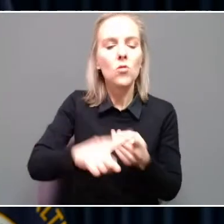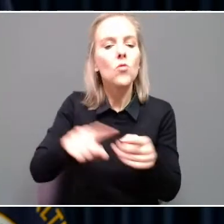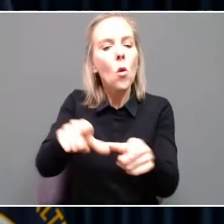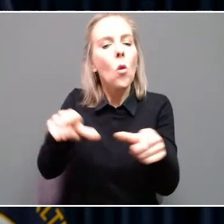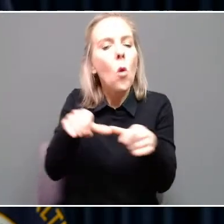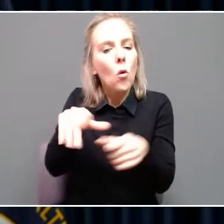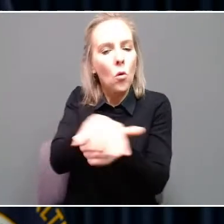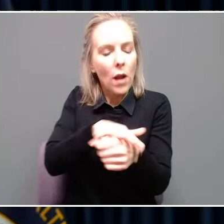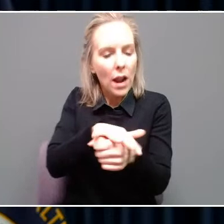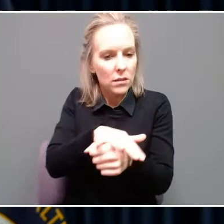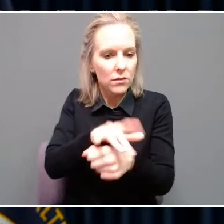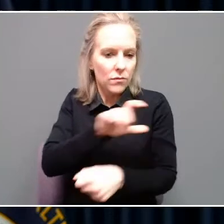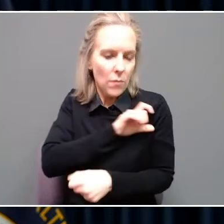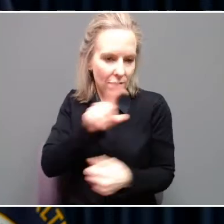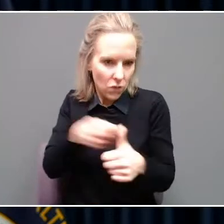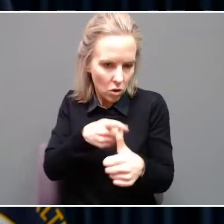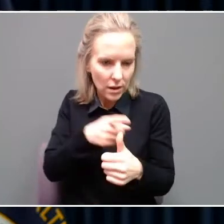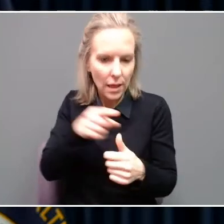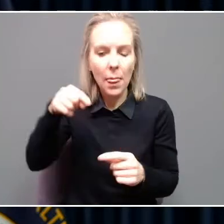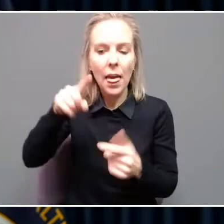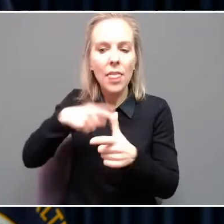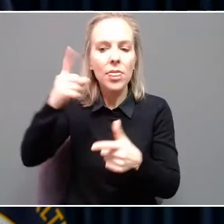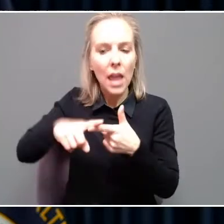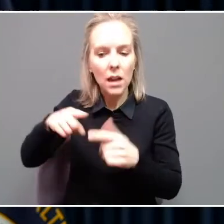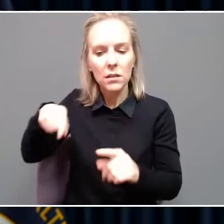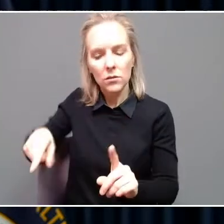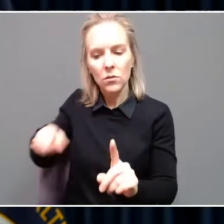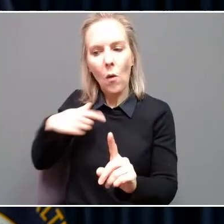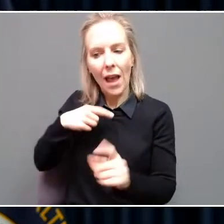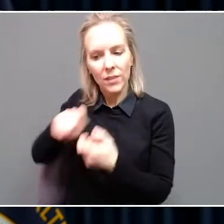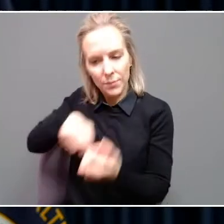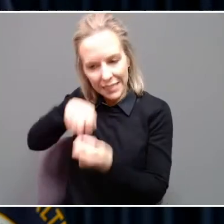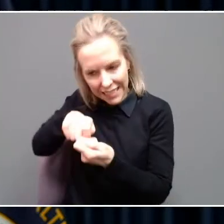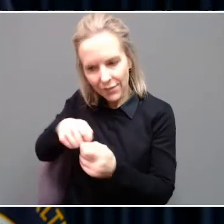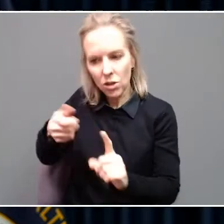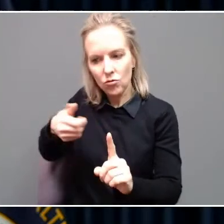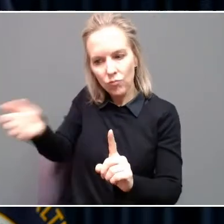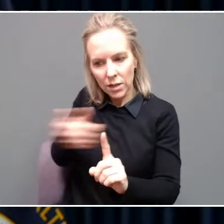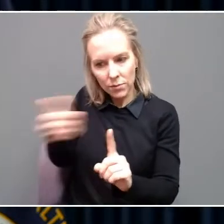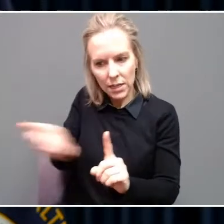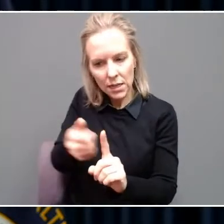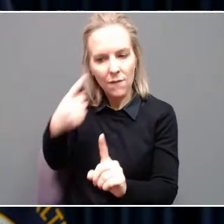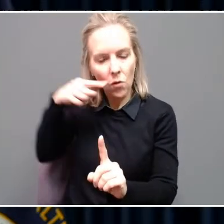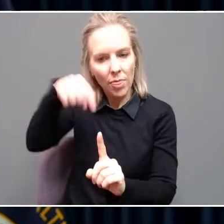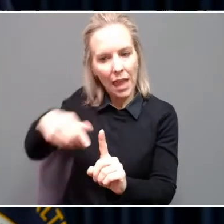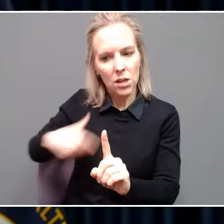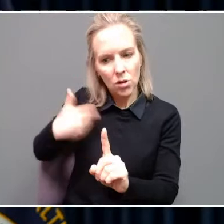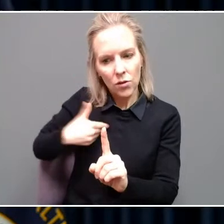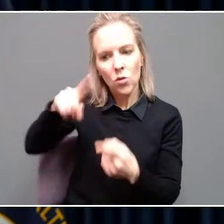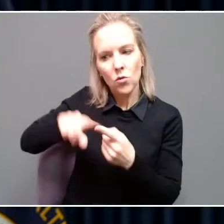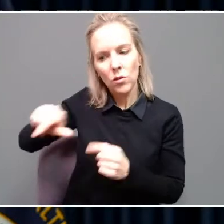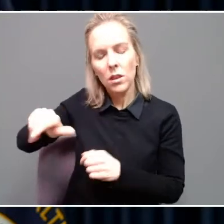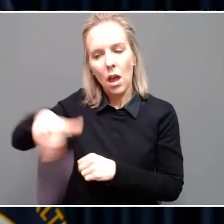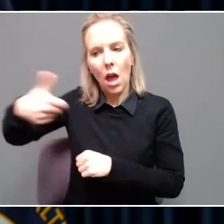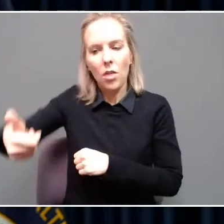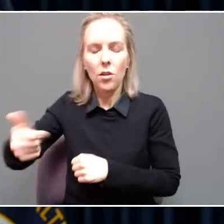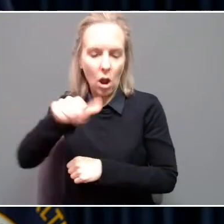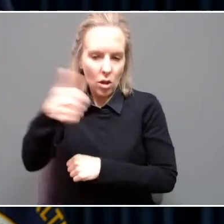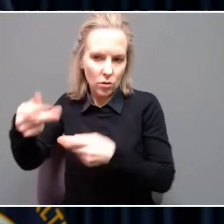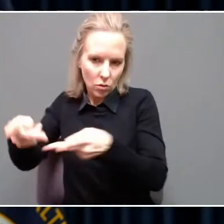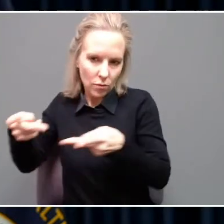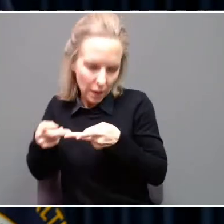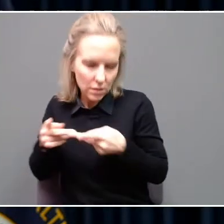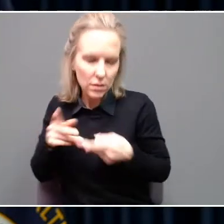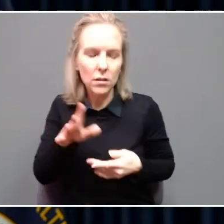and security, and that means we got to catch up on the transportation side. So we ask people to have a little bit of patience. We're going to make sure we resolve